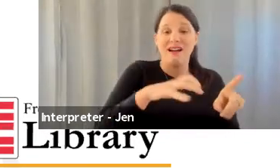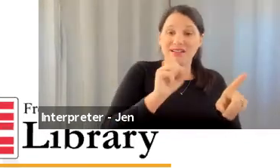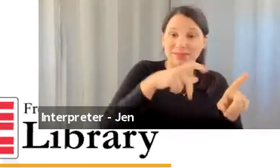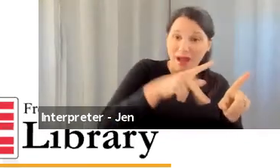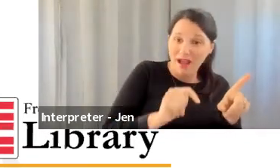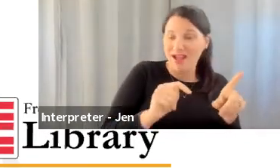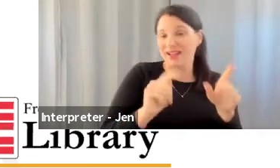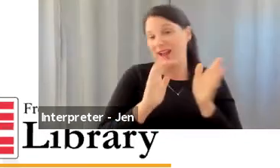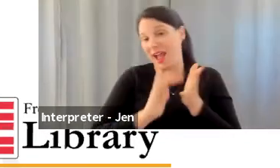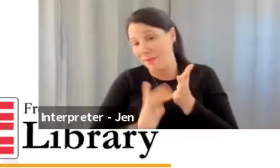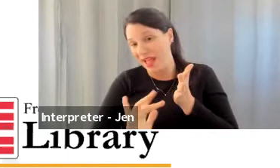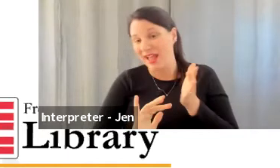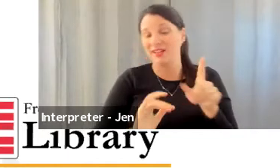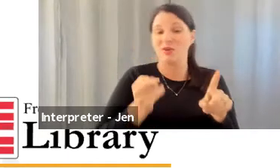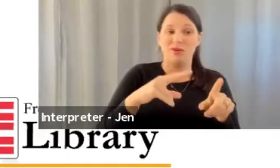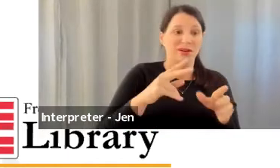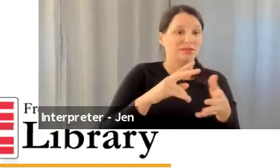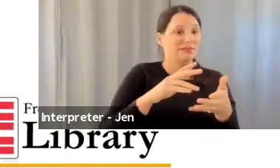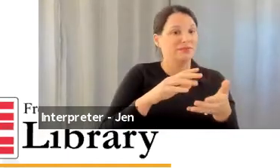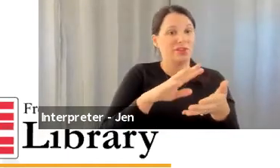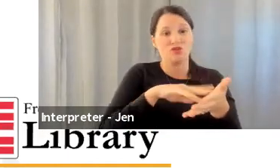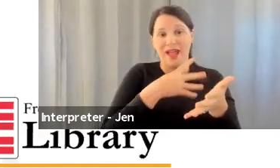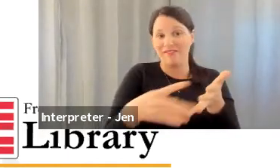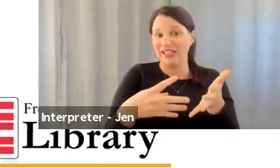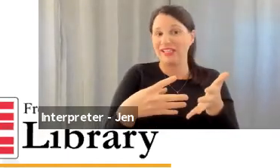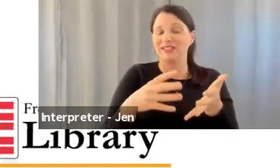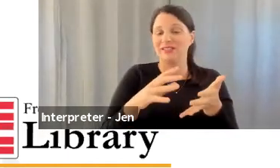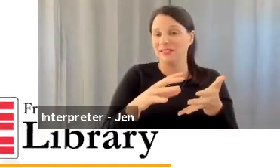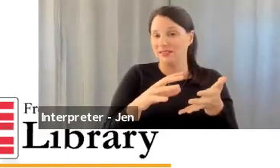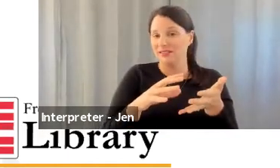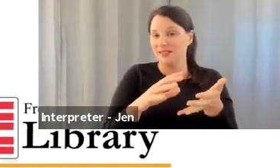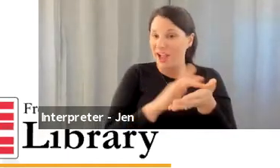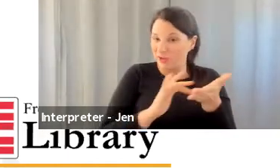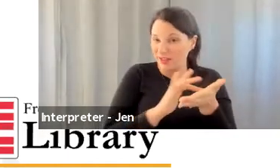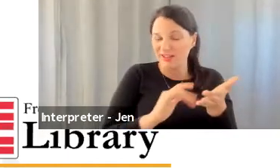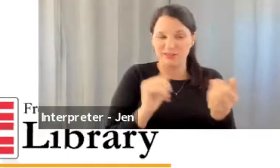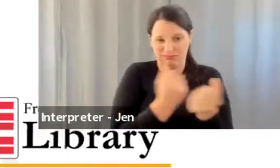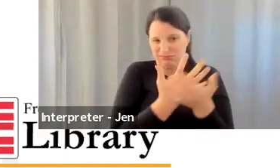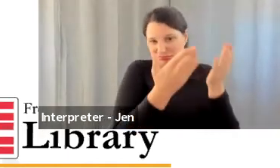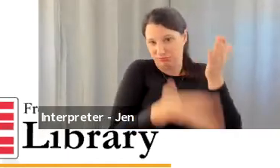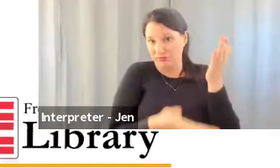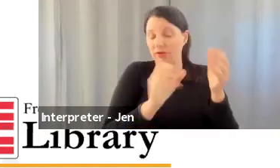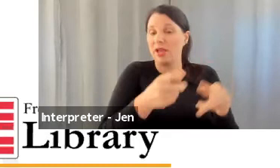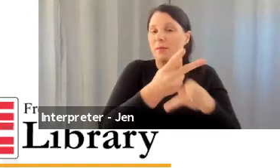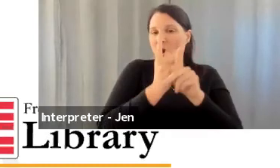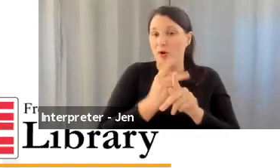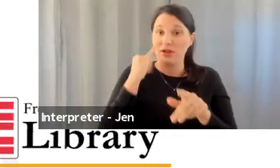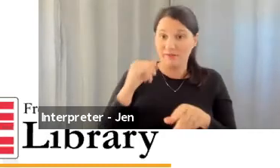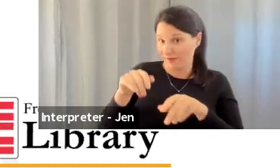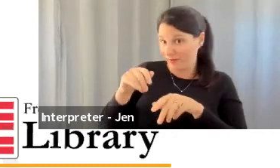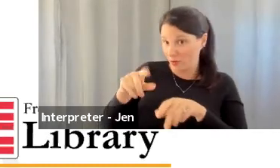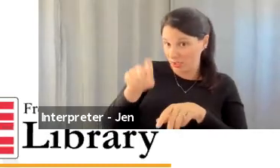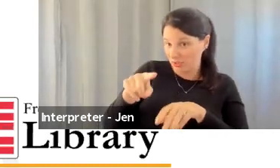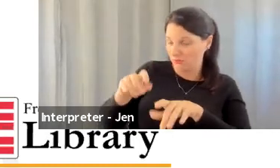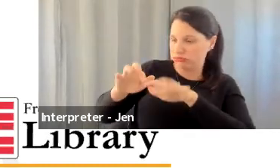and a graphing calculator. You can check all of those out. If you have any questions, just let me know, type it into the chat, and